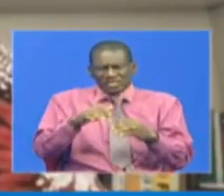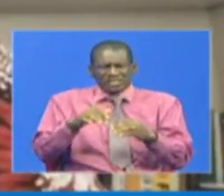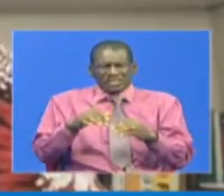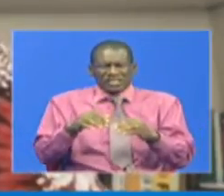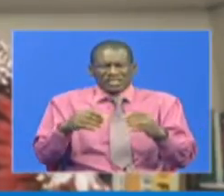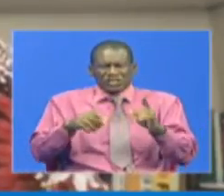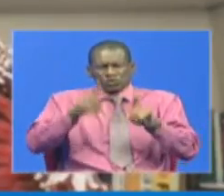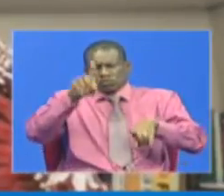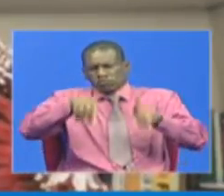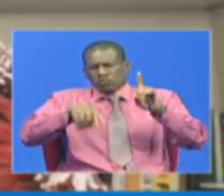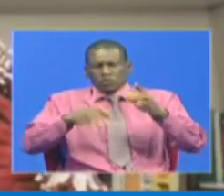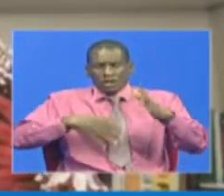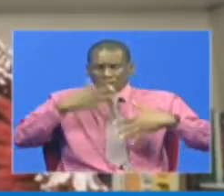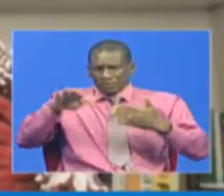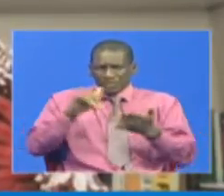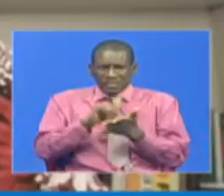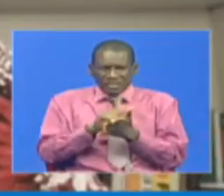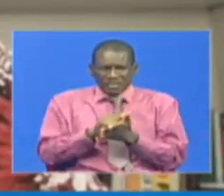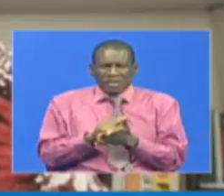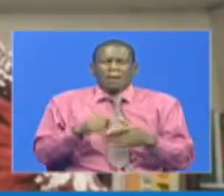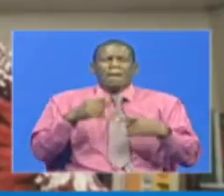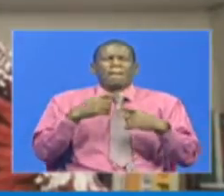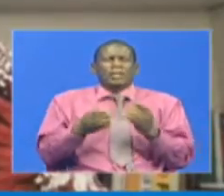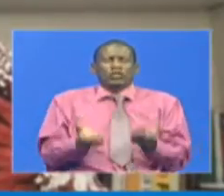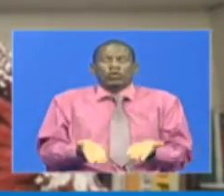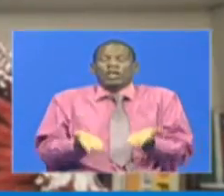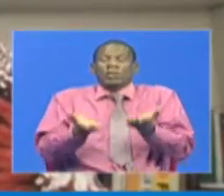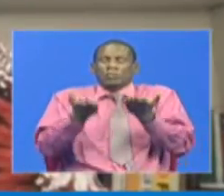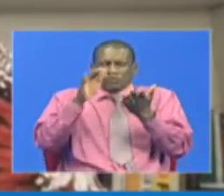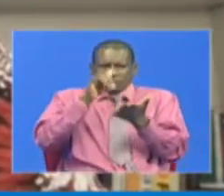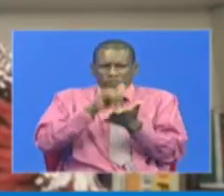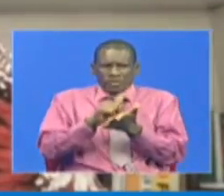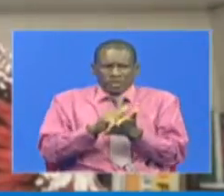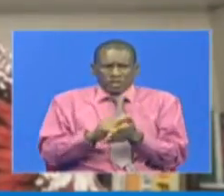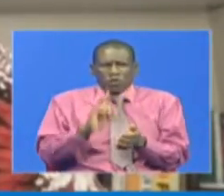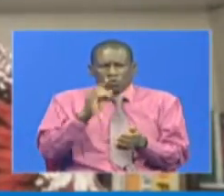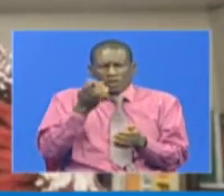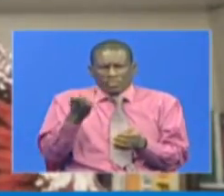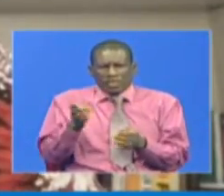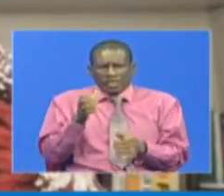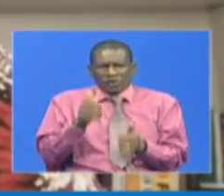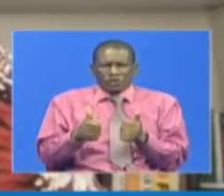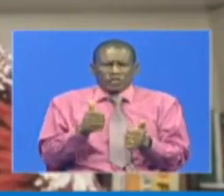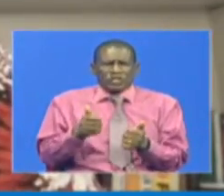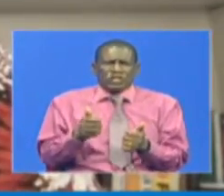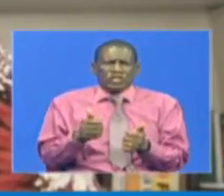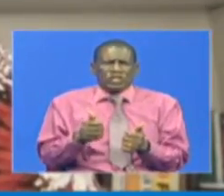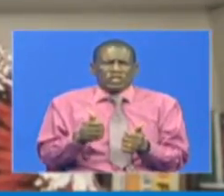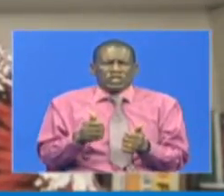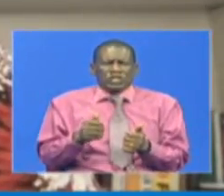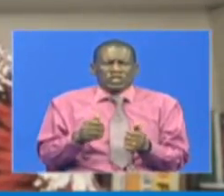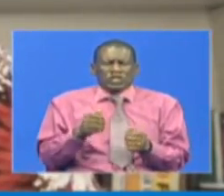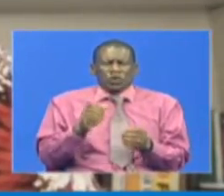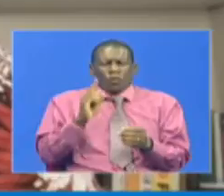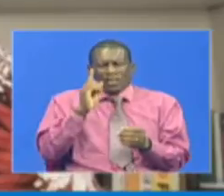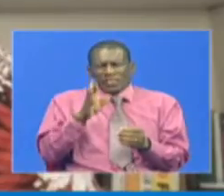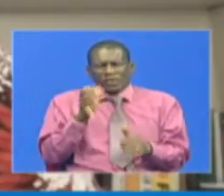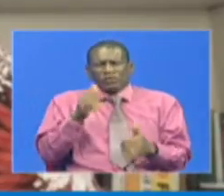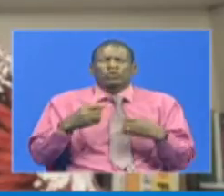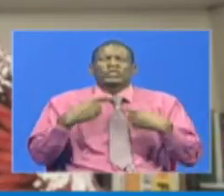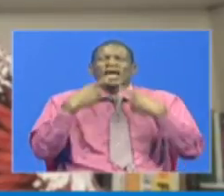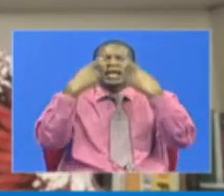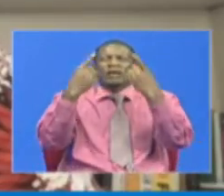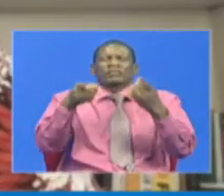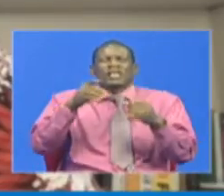appreciate that. But to improve on that, one of the things that was an initial announcement during this